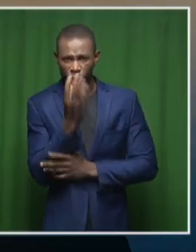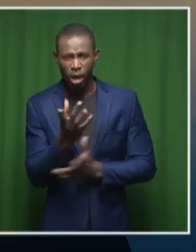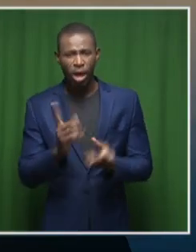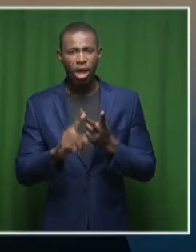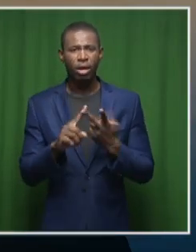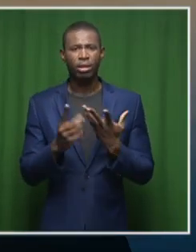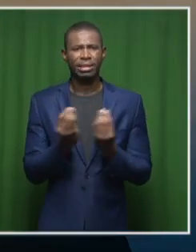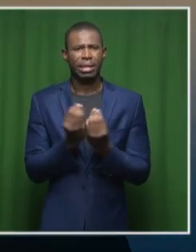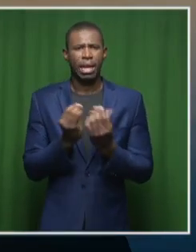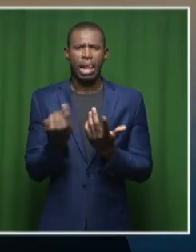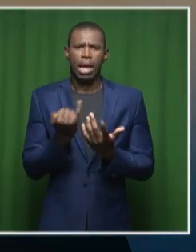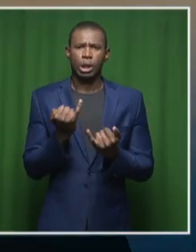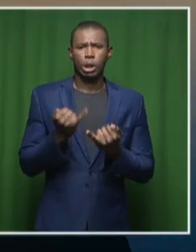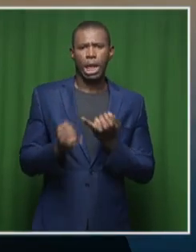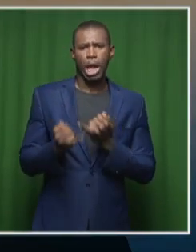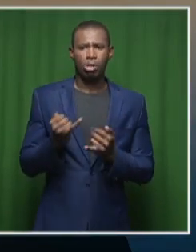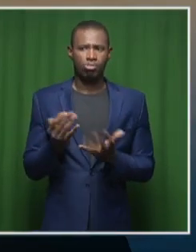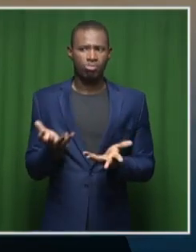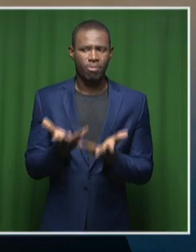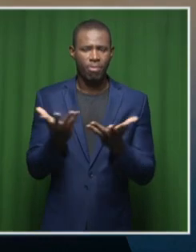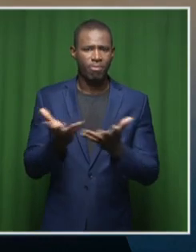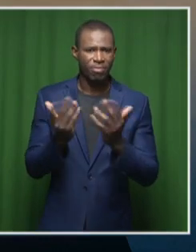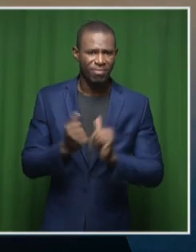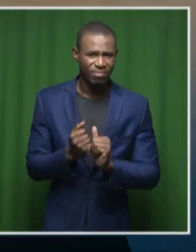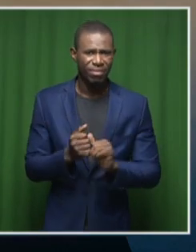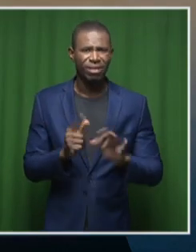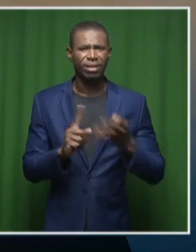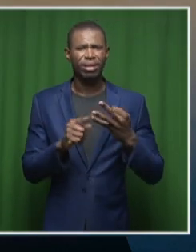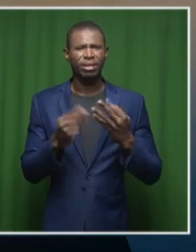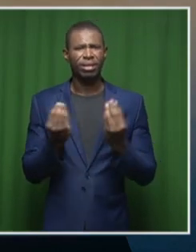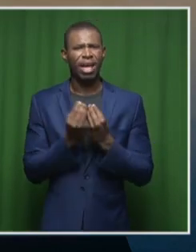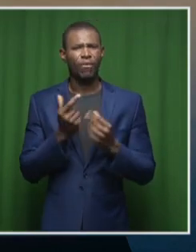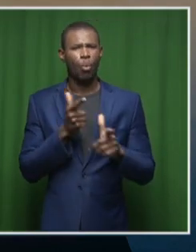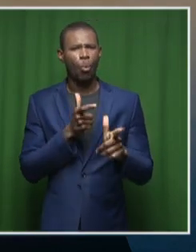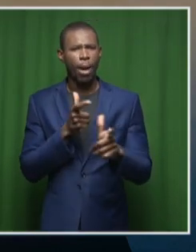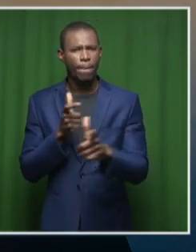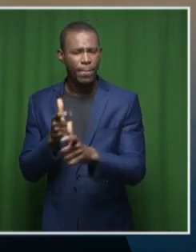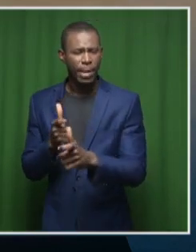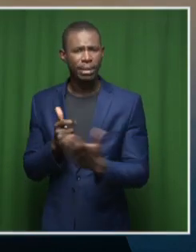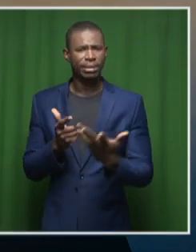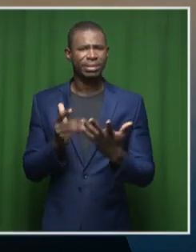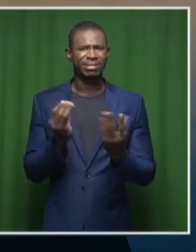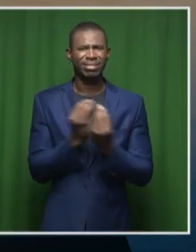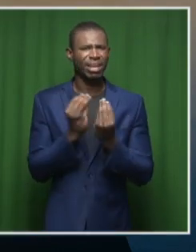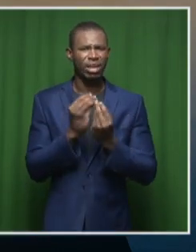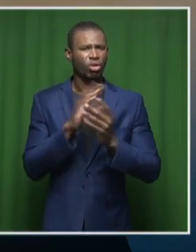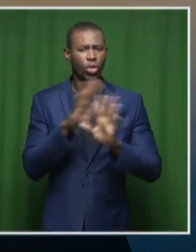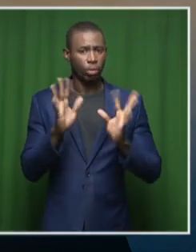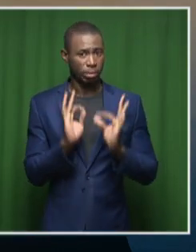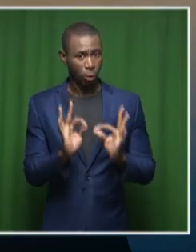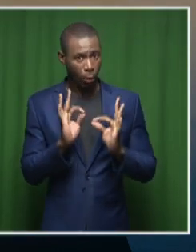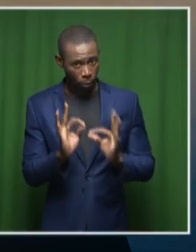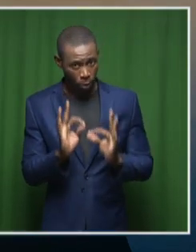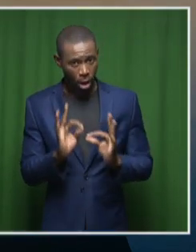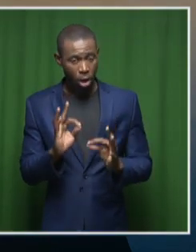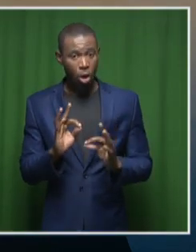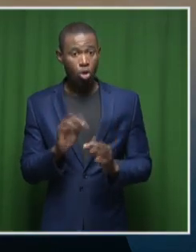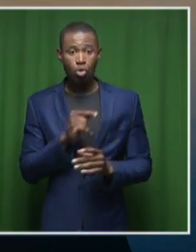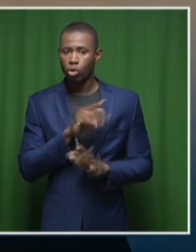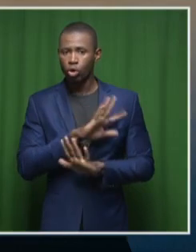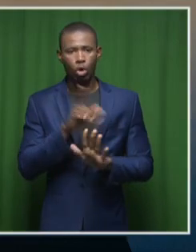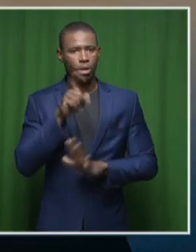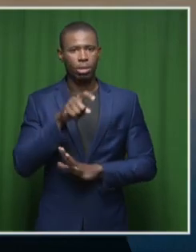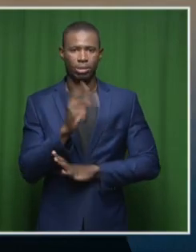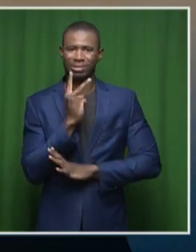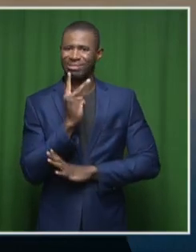sexually suggestive content, content that has like weapons in inappropriate kind of settings, you're not supposed to be seeing